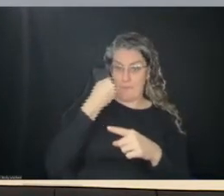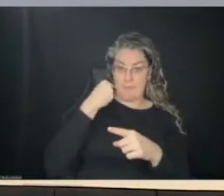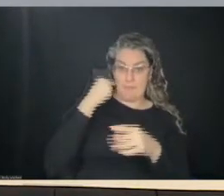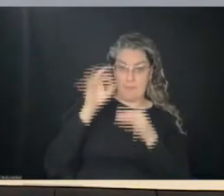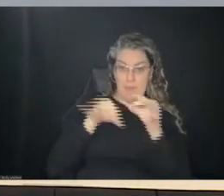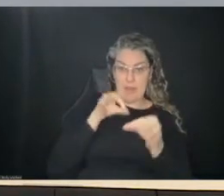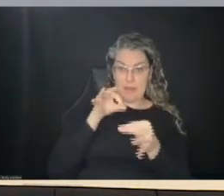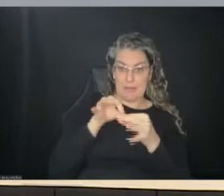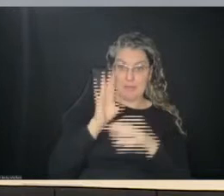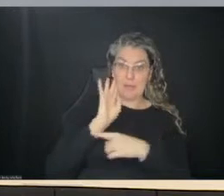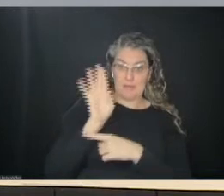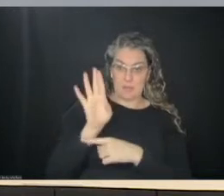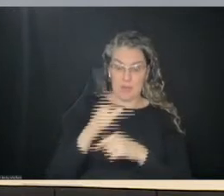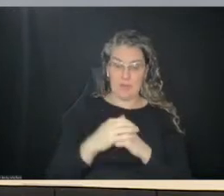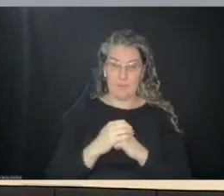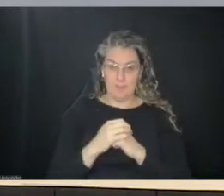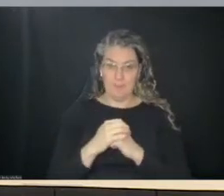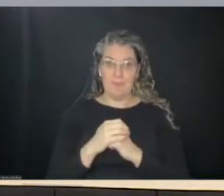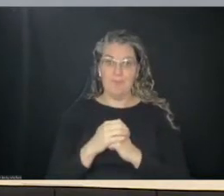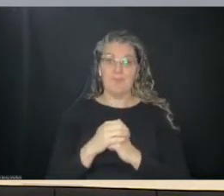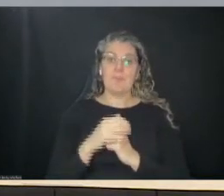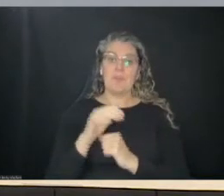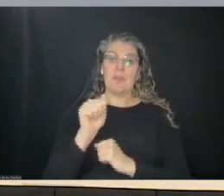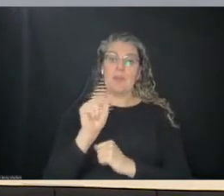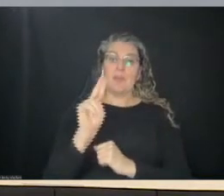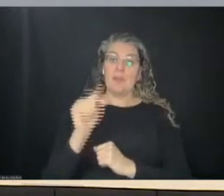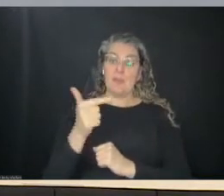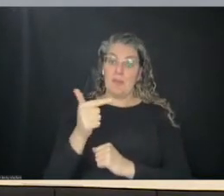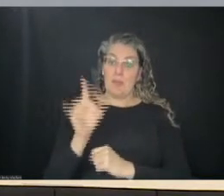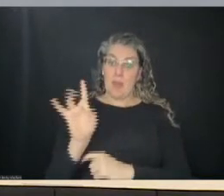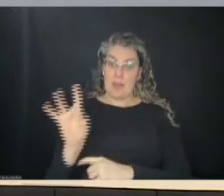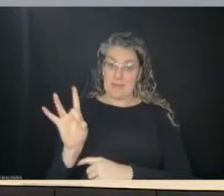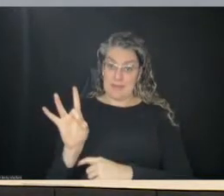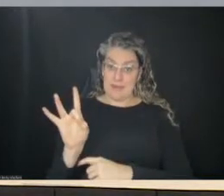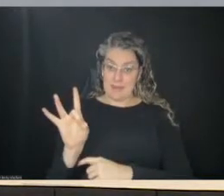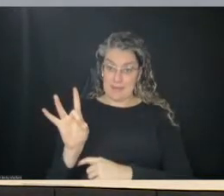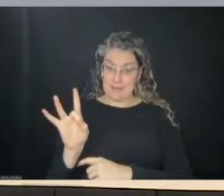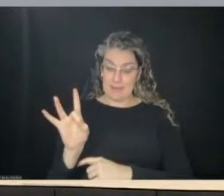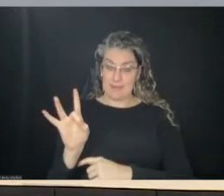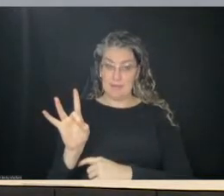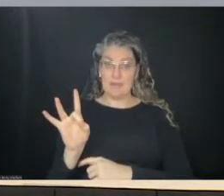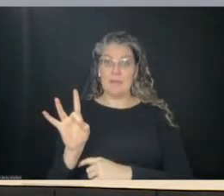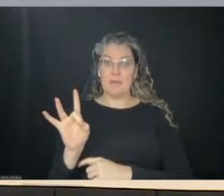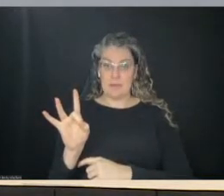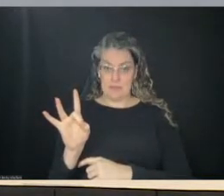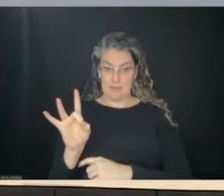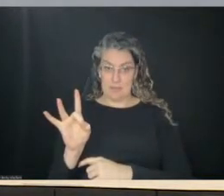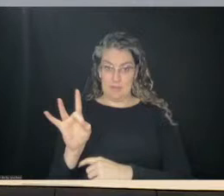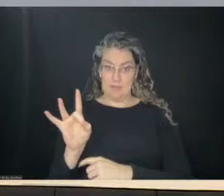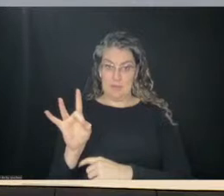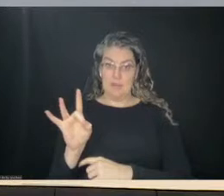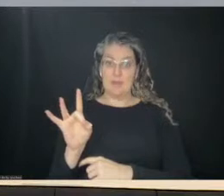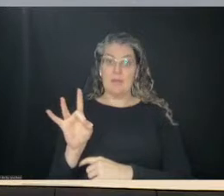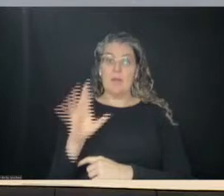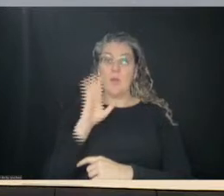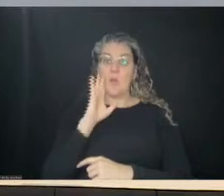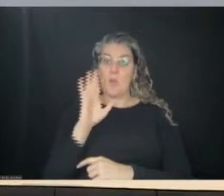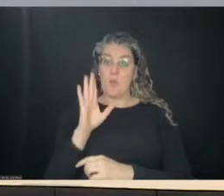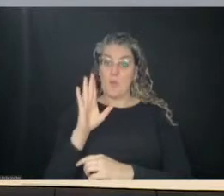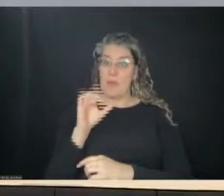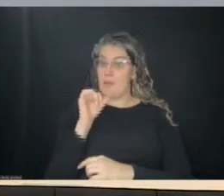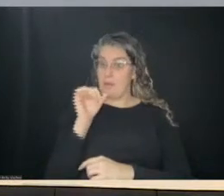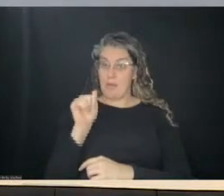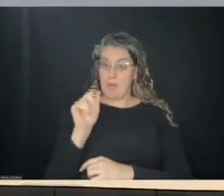clarification, effective August 8th, everyone outside the Atlantic provinces will continue to require pre-travel approval under